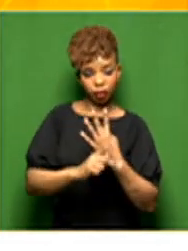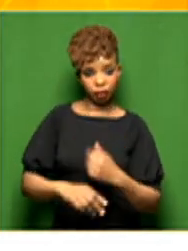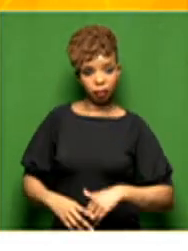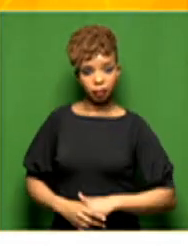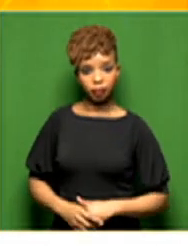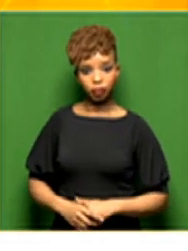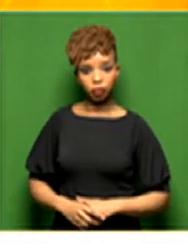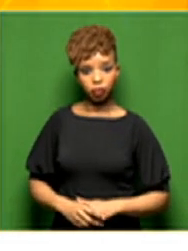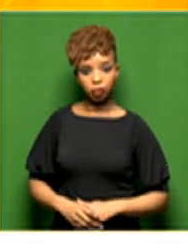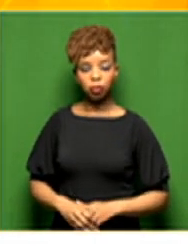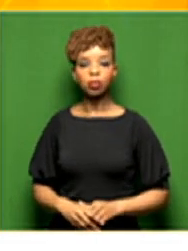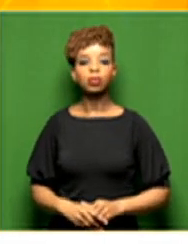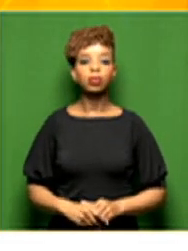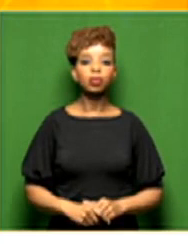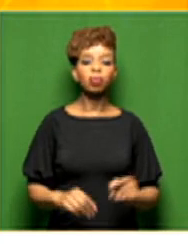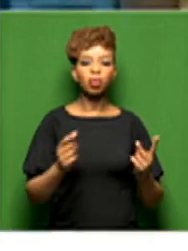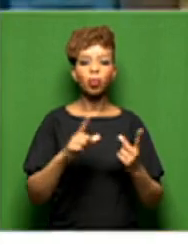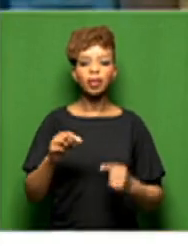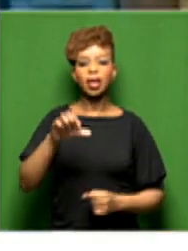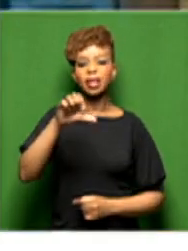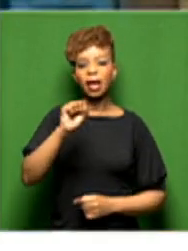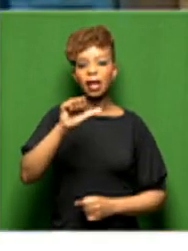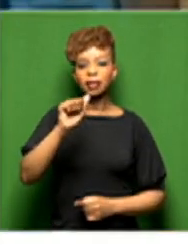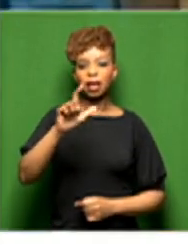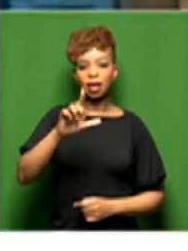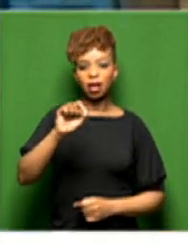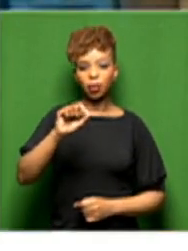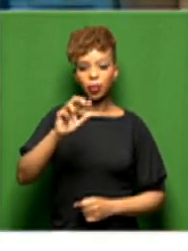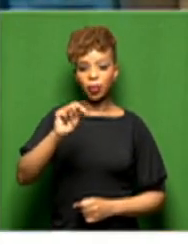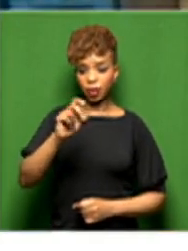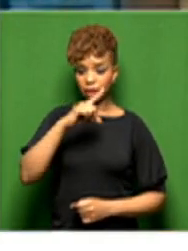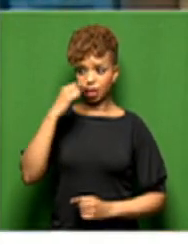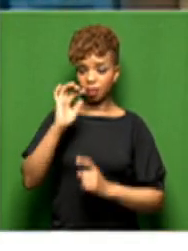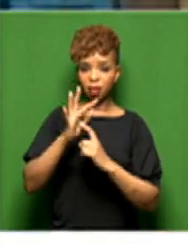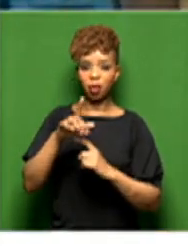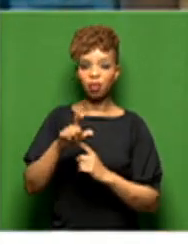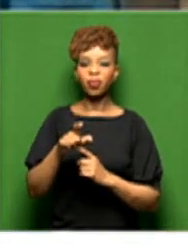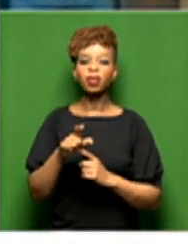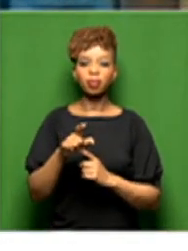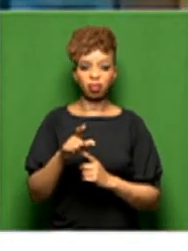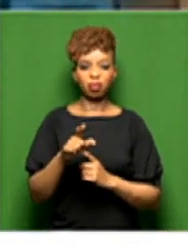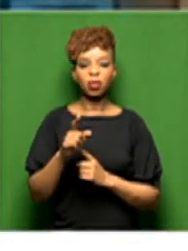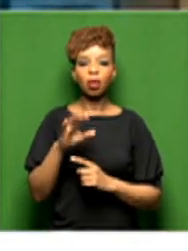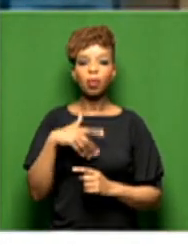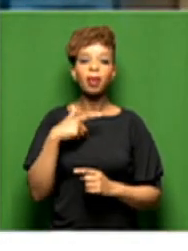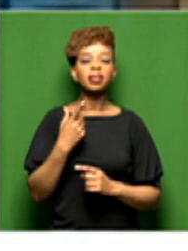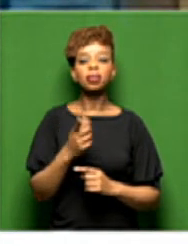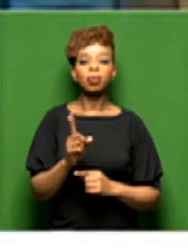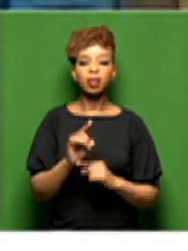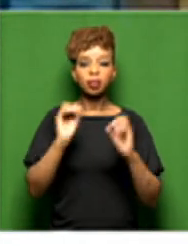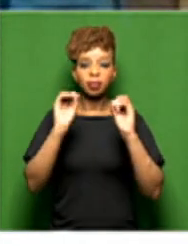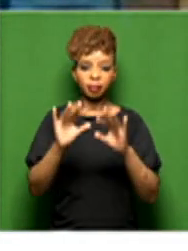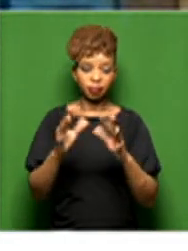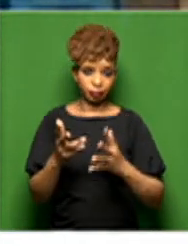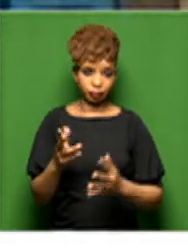Well, we actually did Saloon with the intentions of getting it as a pitch for a series on Netflix or HBO or